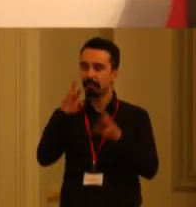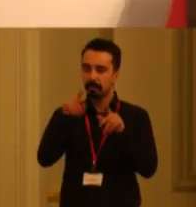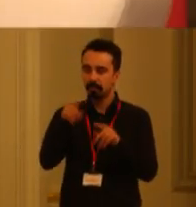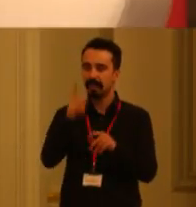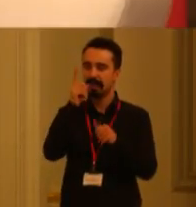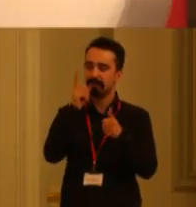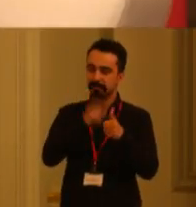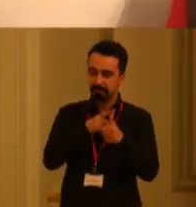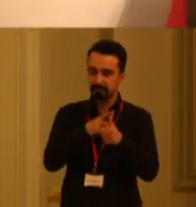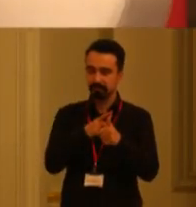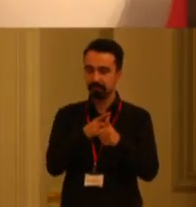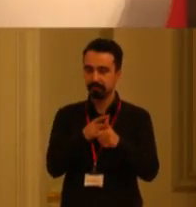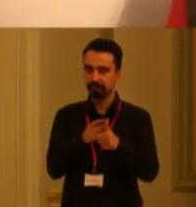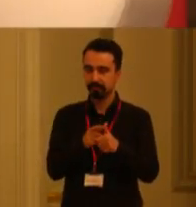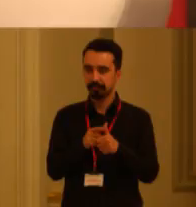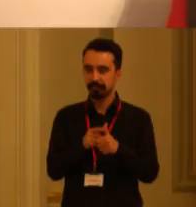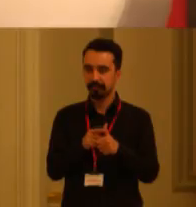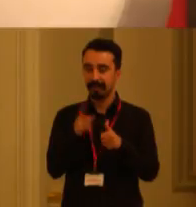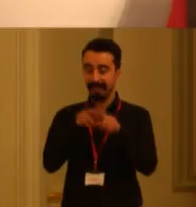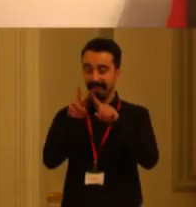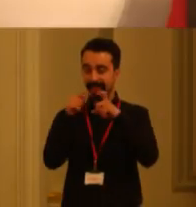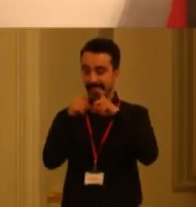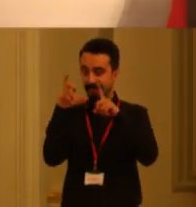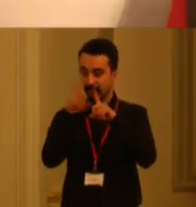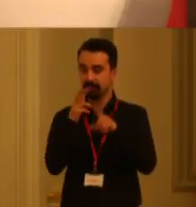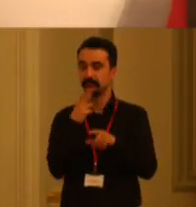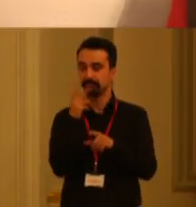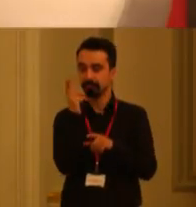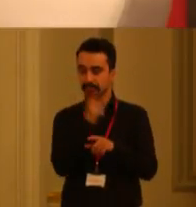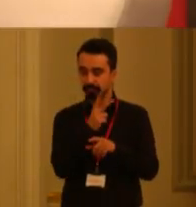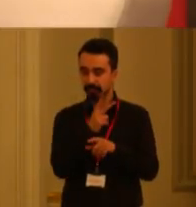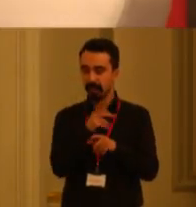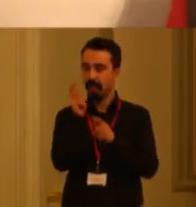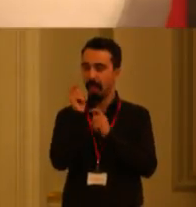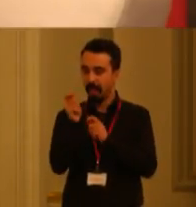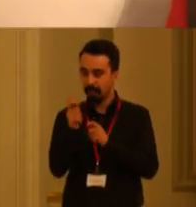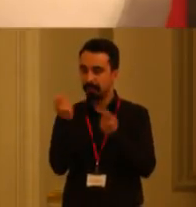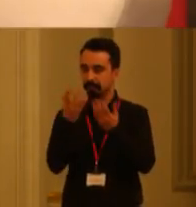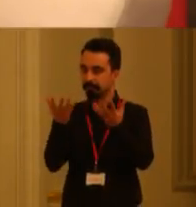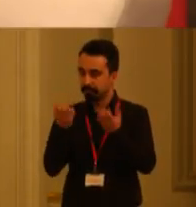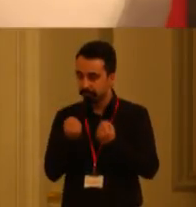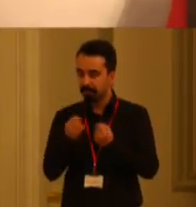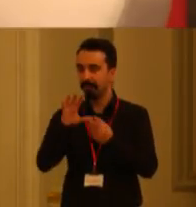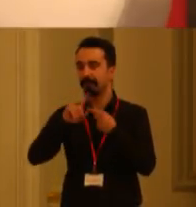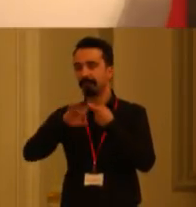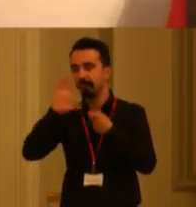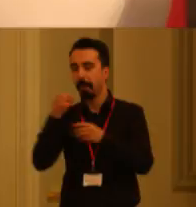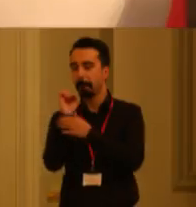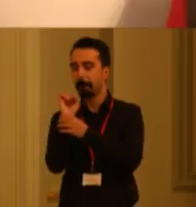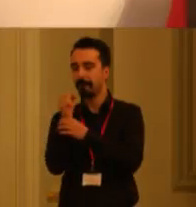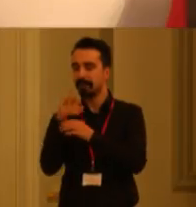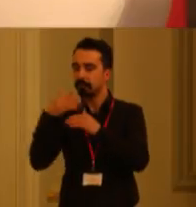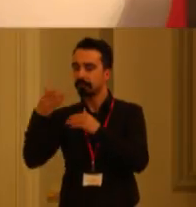mean anything. I mean, if these are the initial things that come to my mind when I think about need and